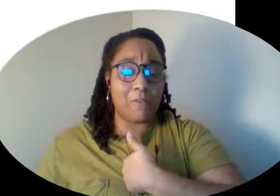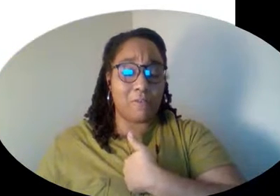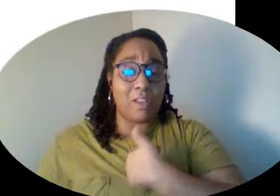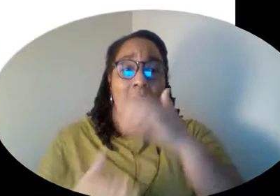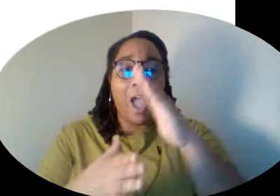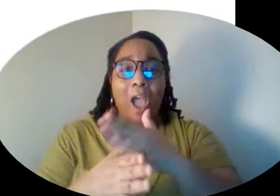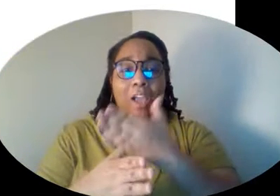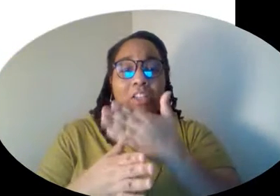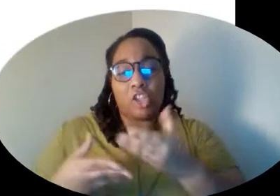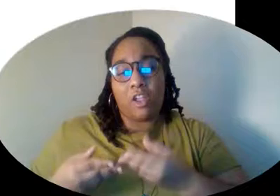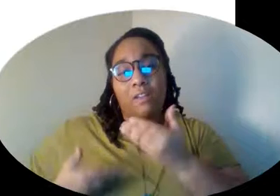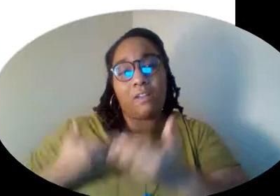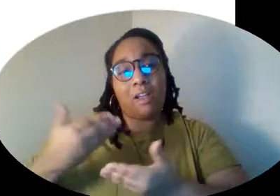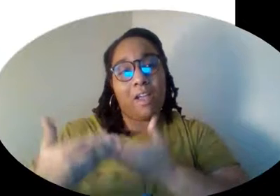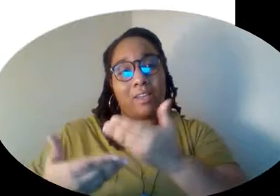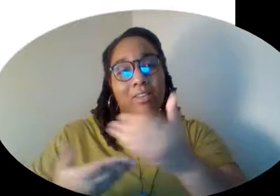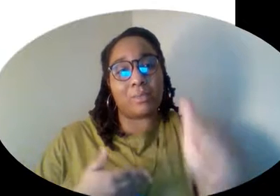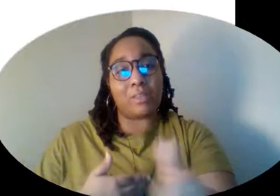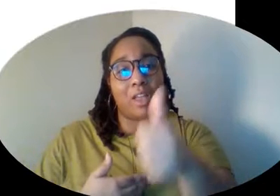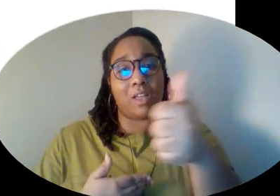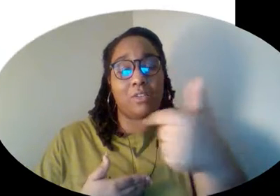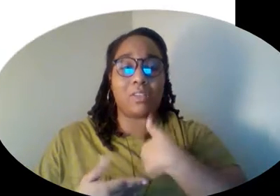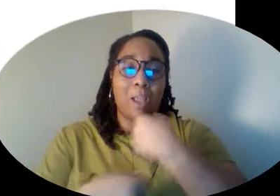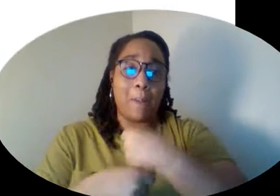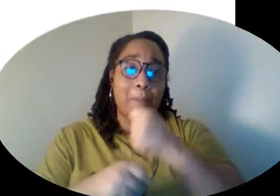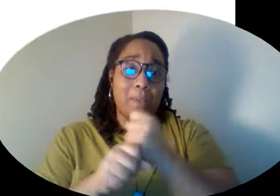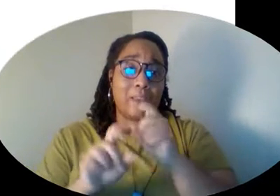share kindness with others. I make a difference.